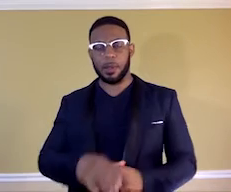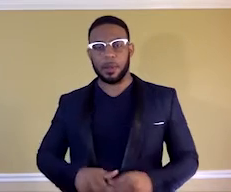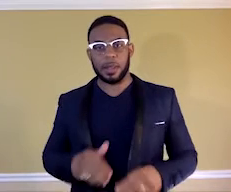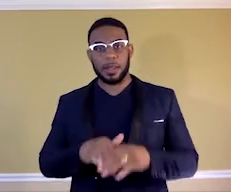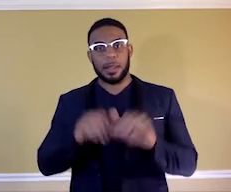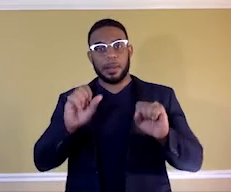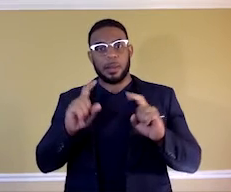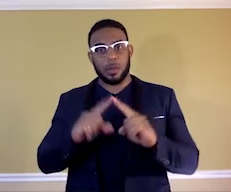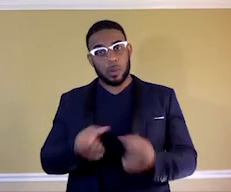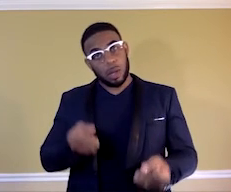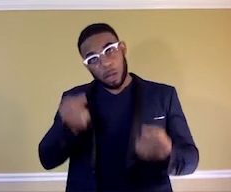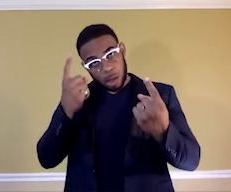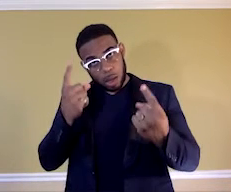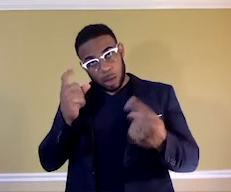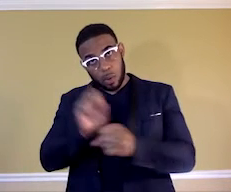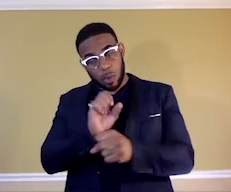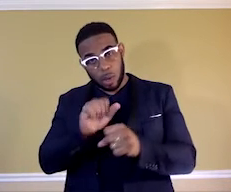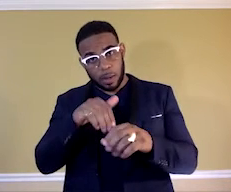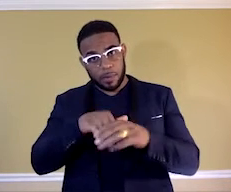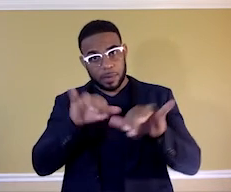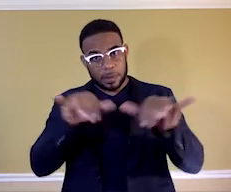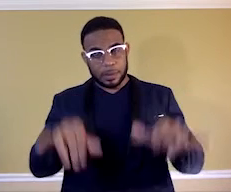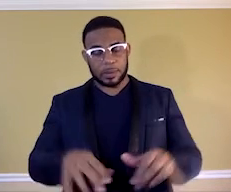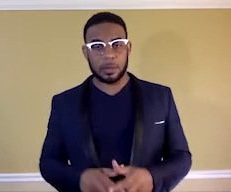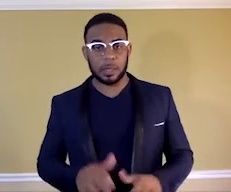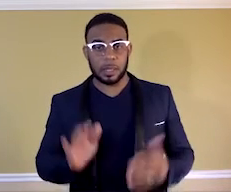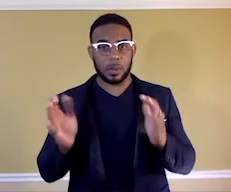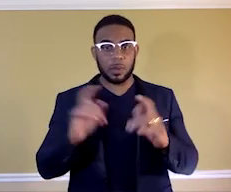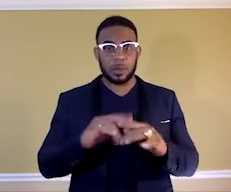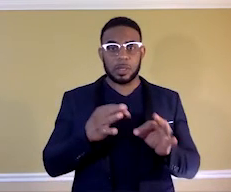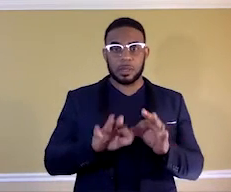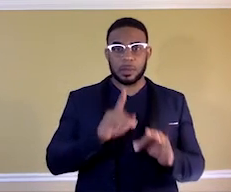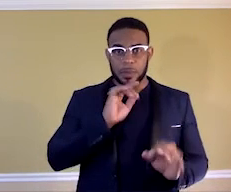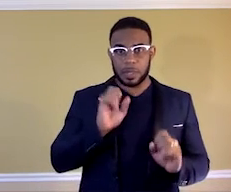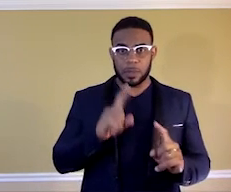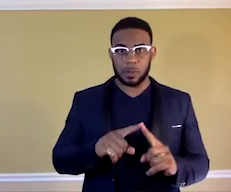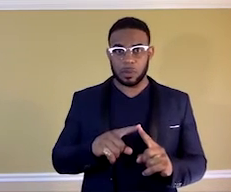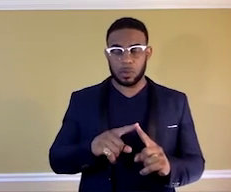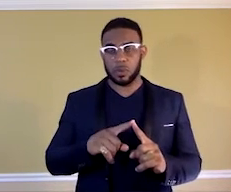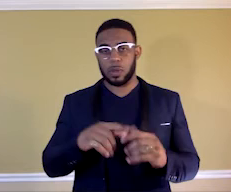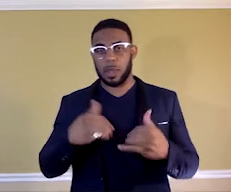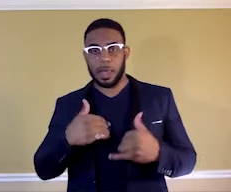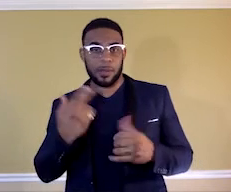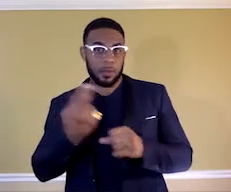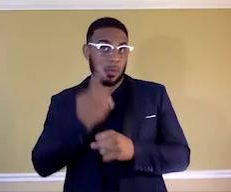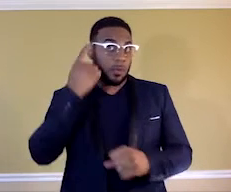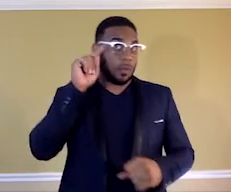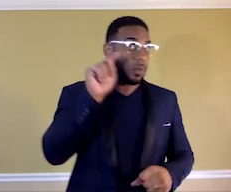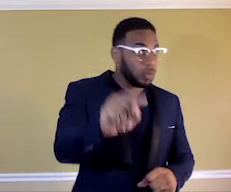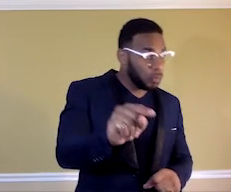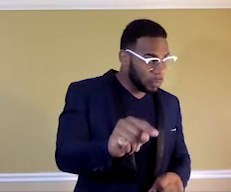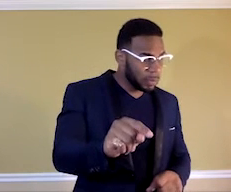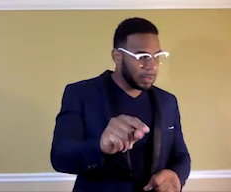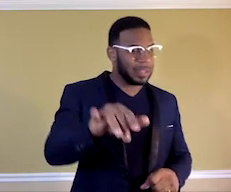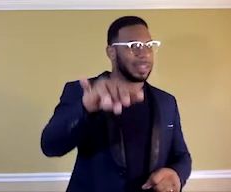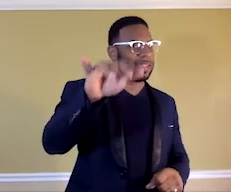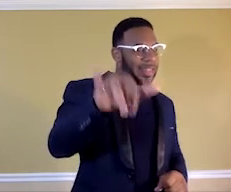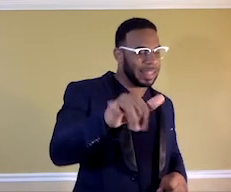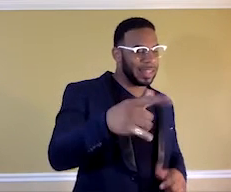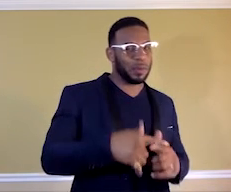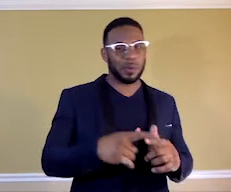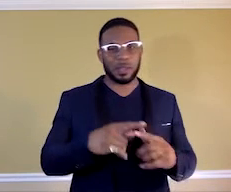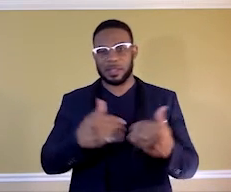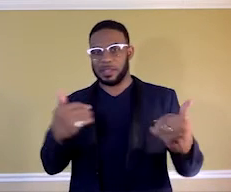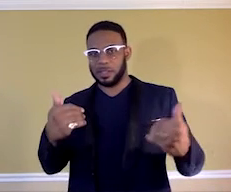the ability to understand the workings of a system, as opposed to simply being able to use it or have it used for you, that is what